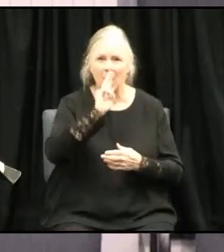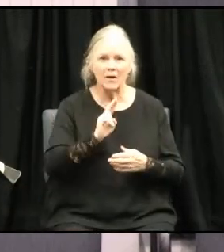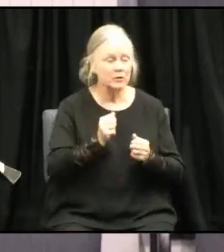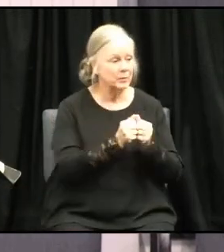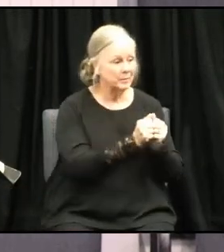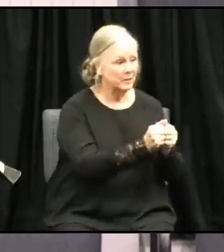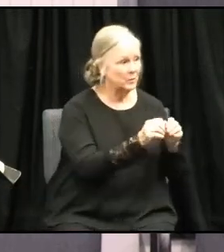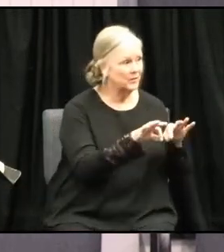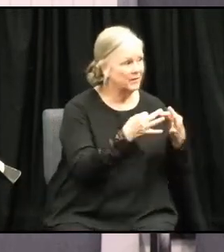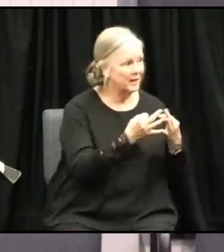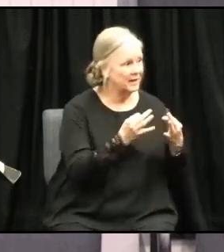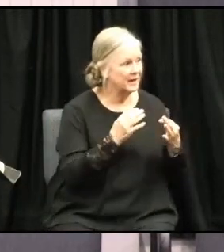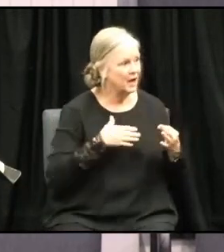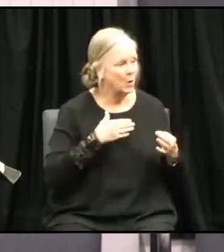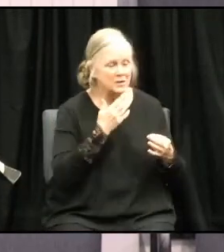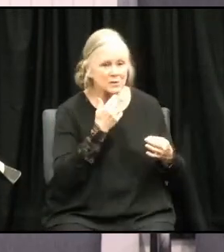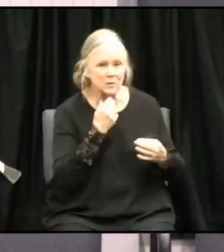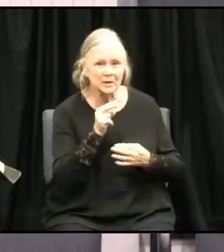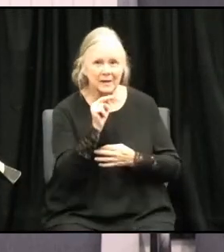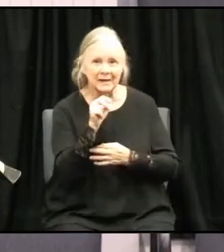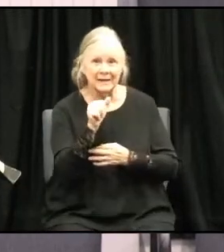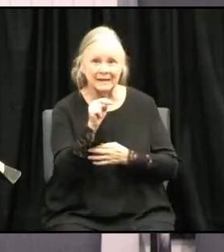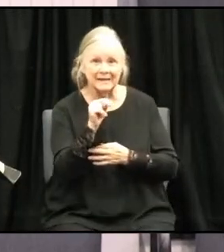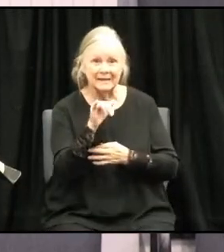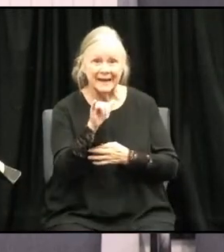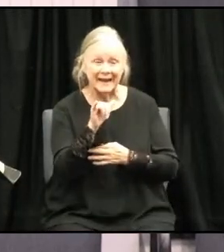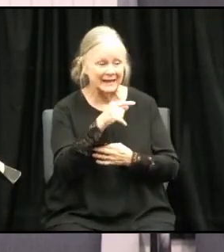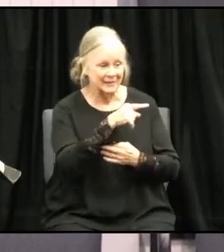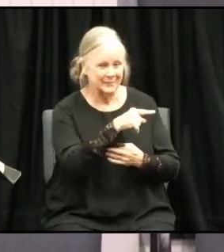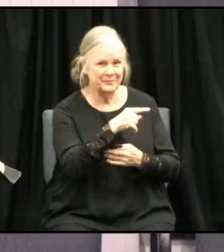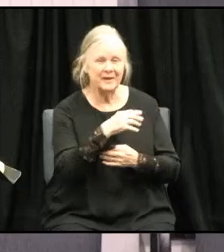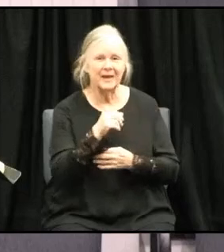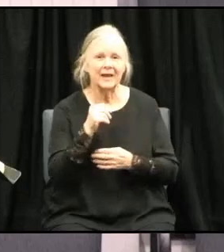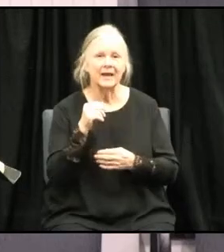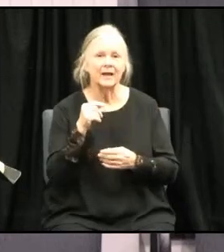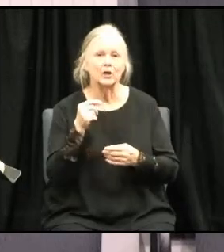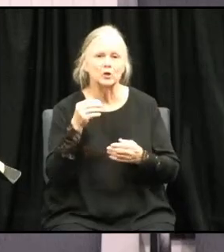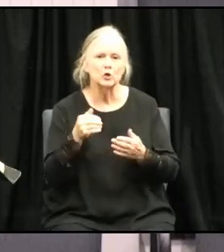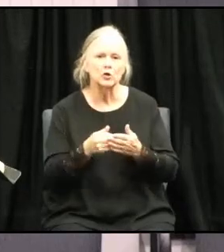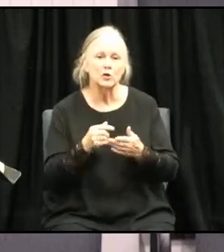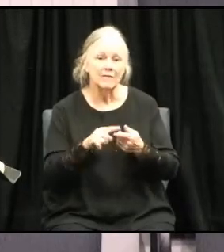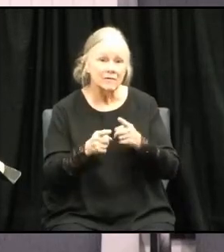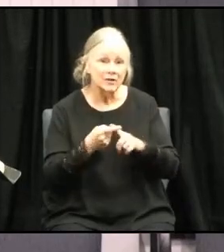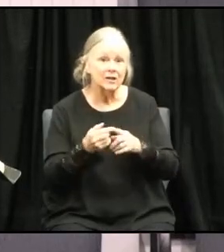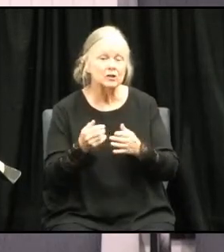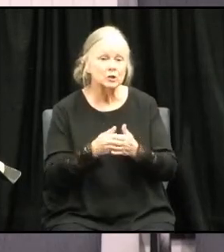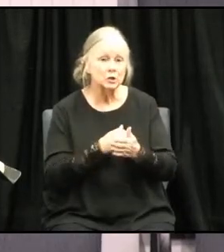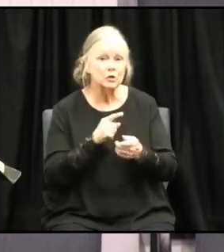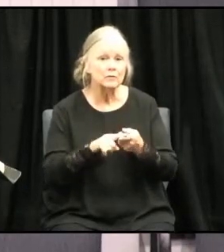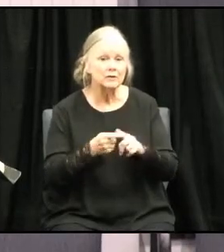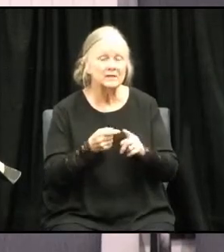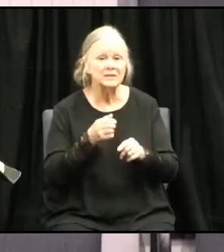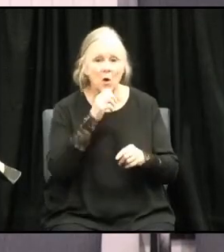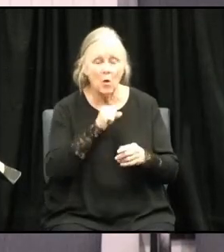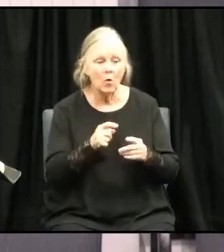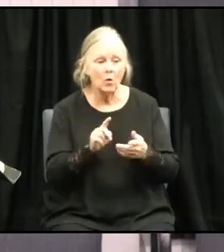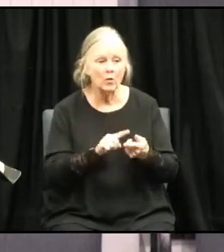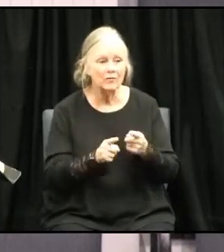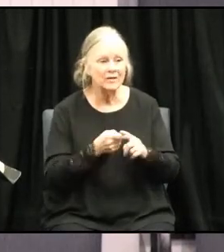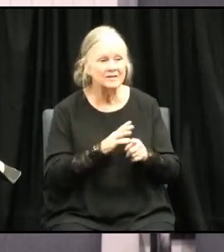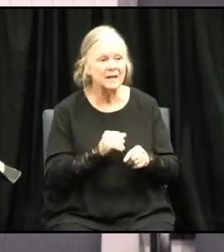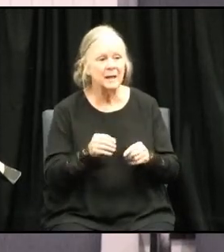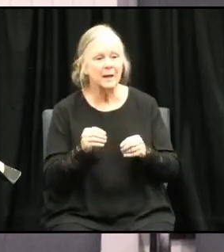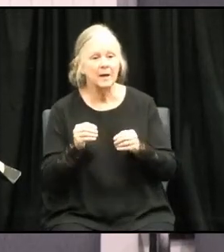and our sweet nanny and friends, new friends and old friends, and some friends that are really more